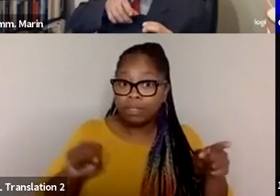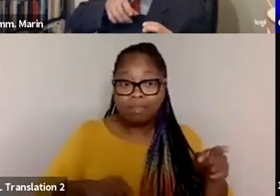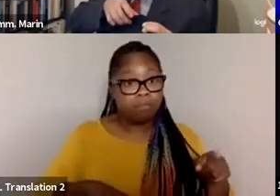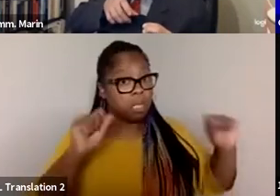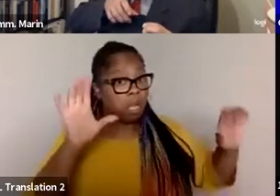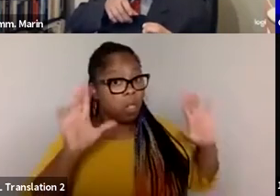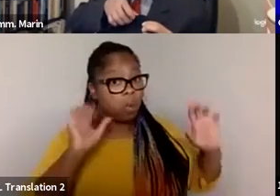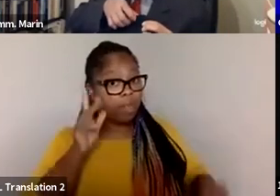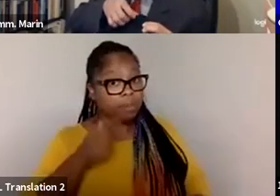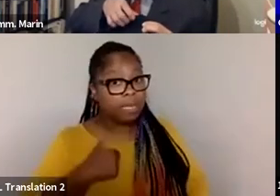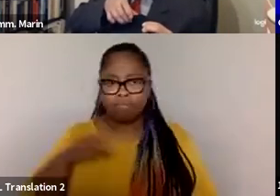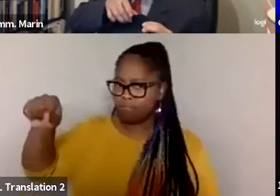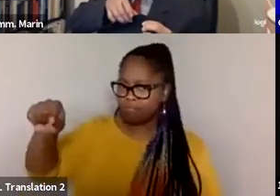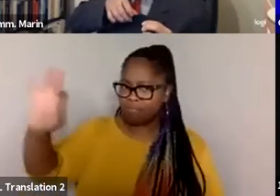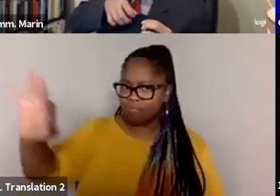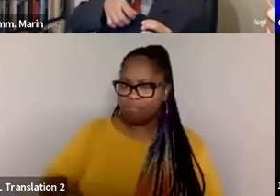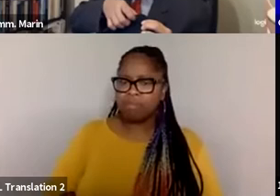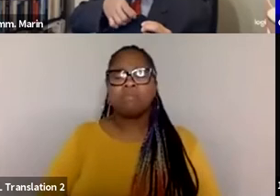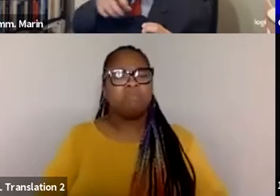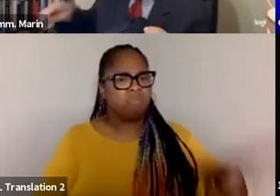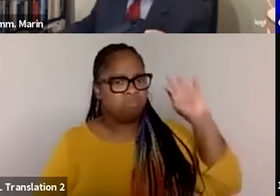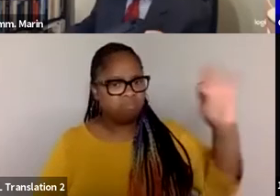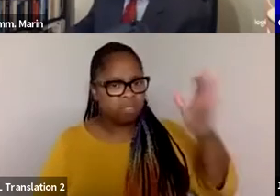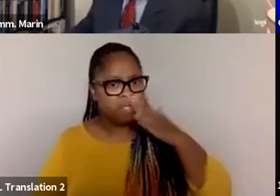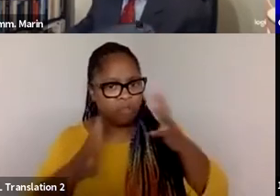hear me? Yes, thank you. Okay, thank